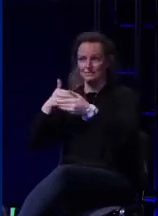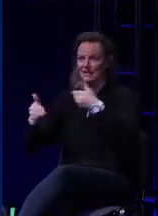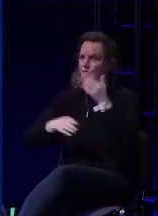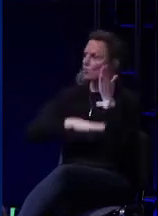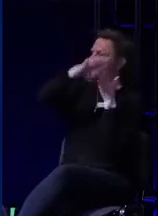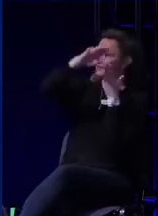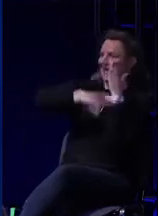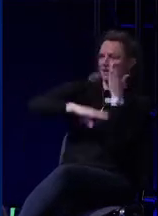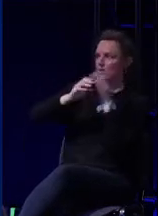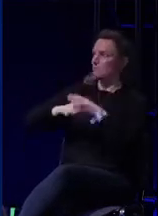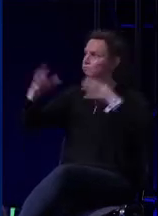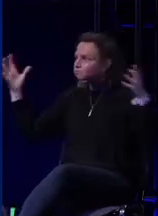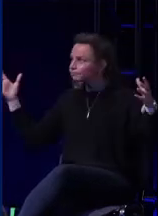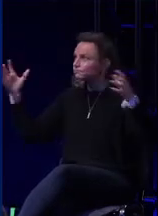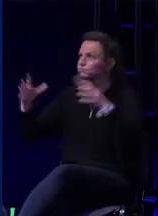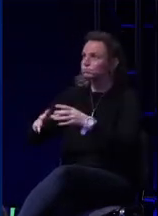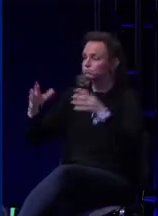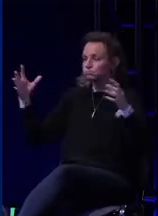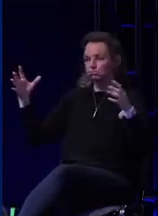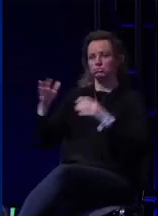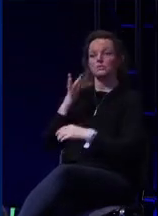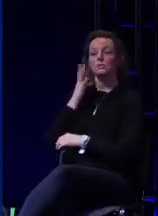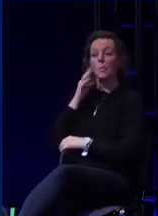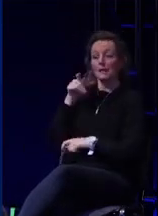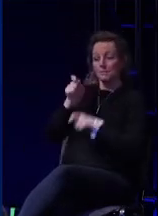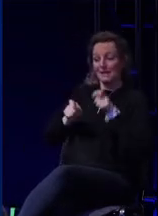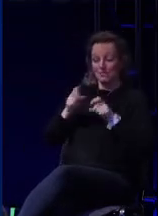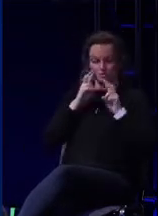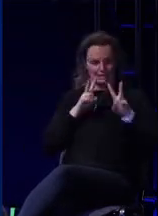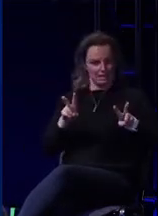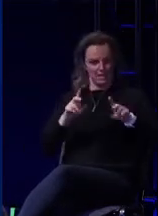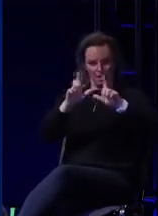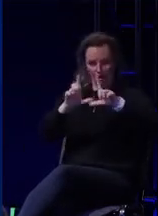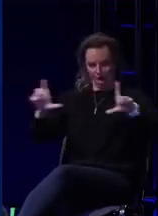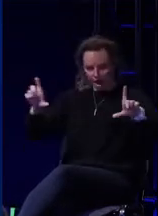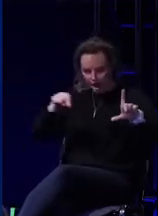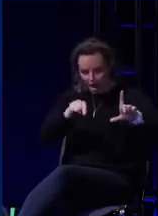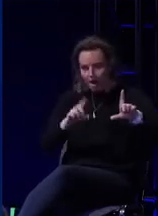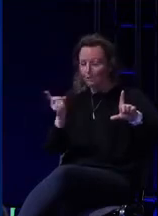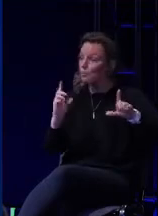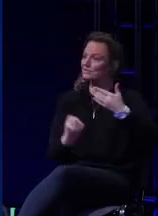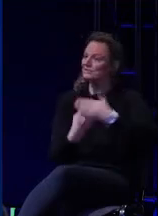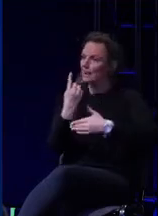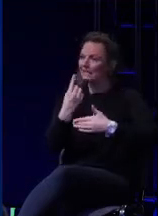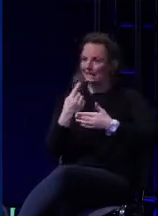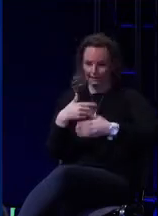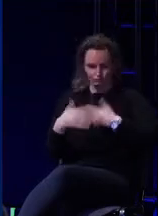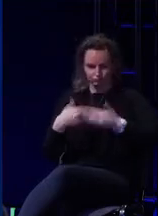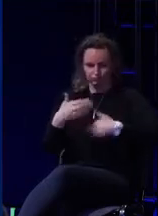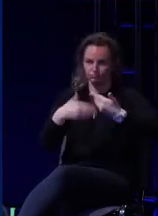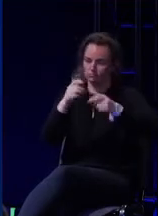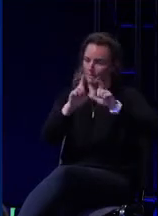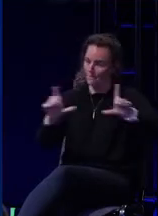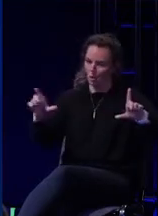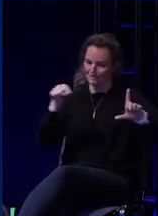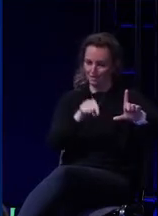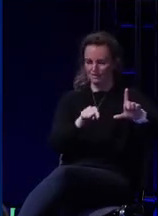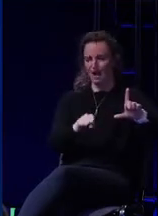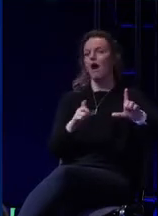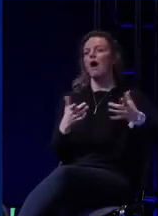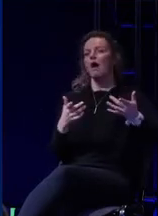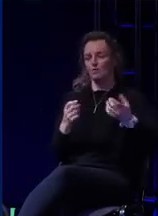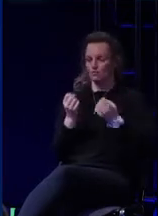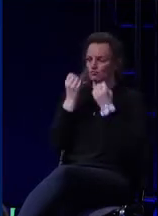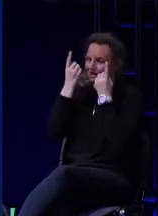what's happening visually on the monitors and the takes that we're doing, it gives a real sense of like, okay, this is the movie, this is